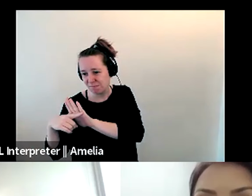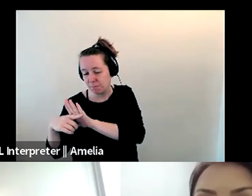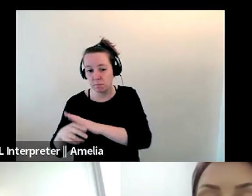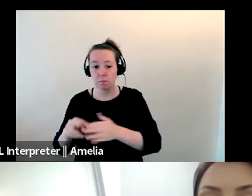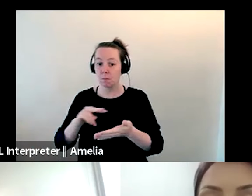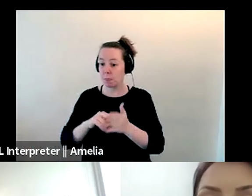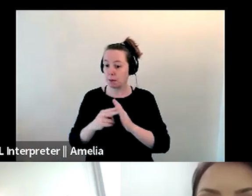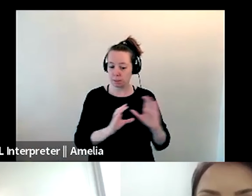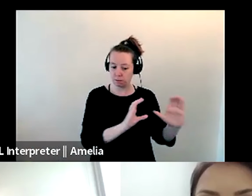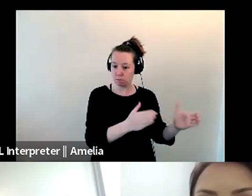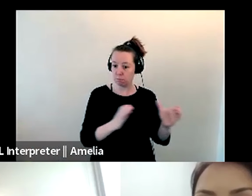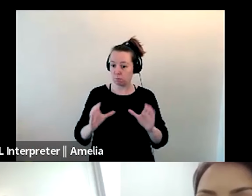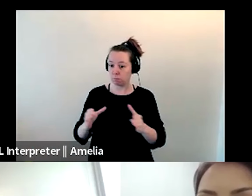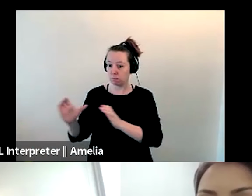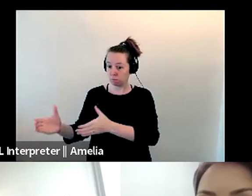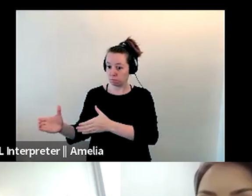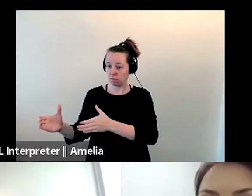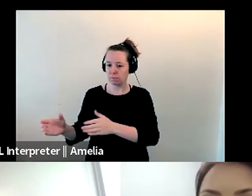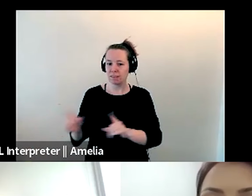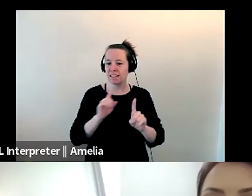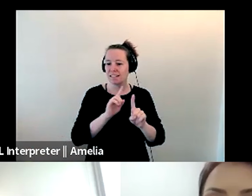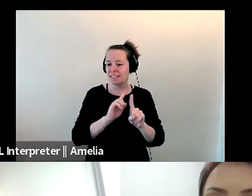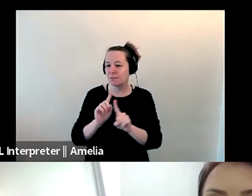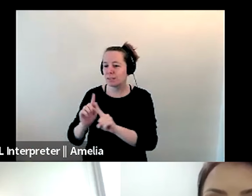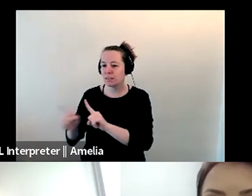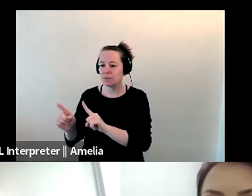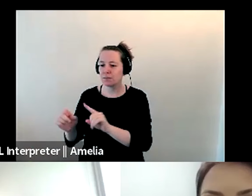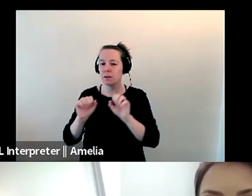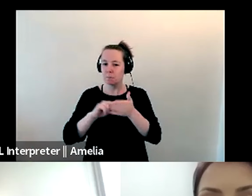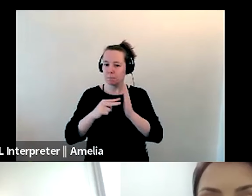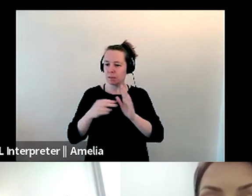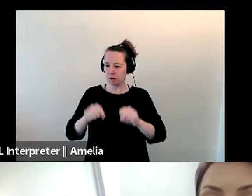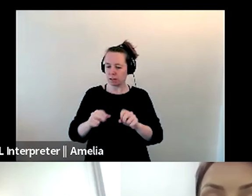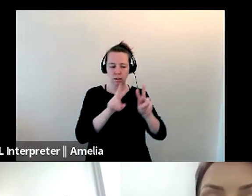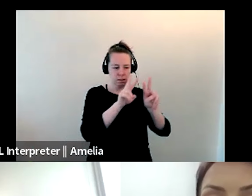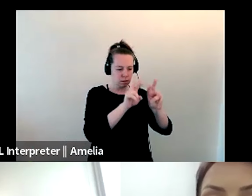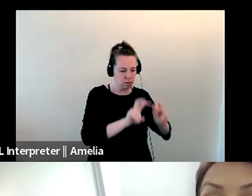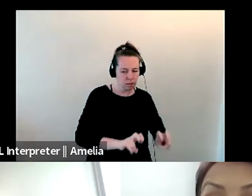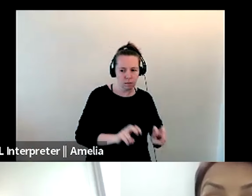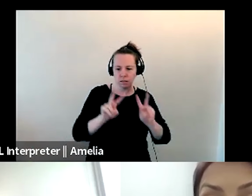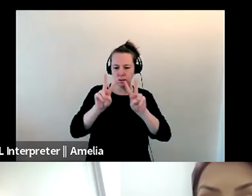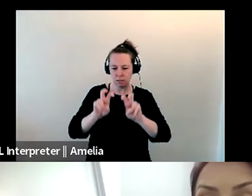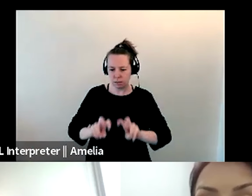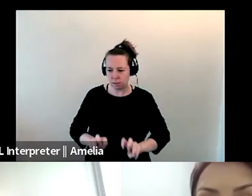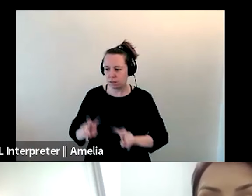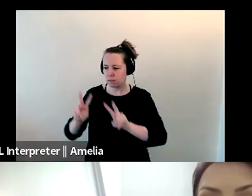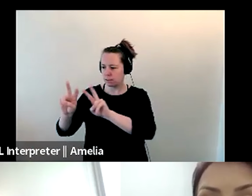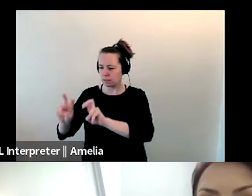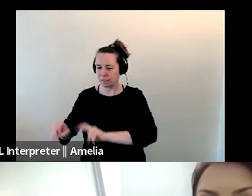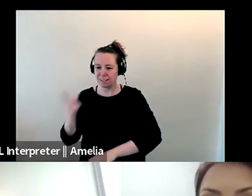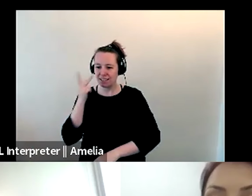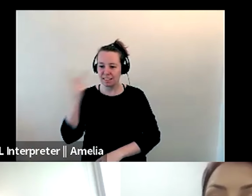are different in each persona. So you really being able to work on the persona that you actually bring to work, it